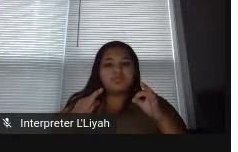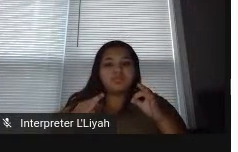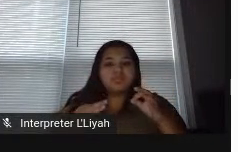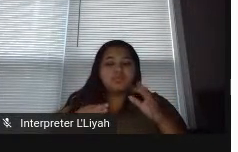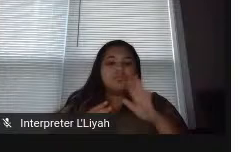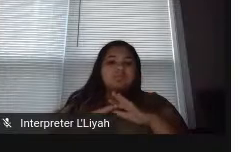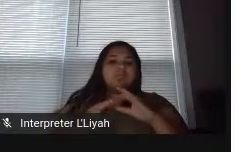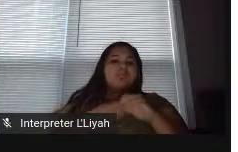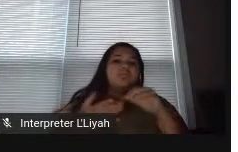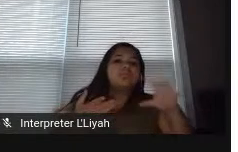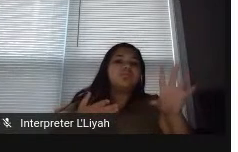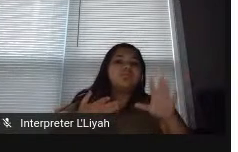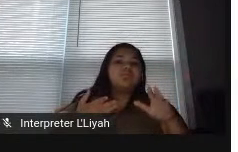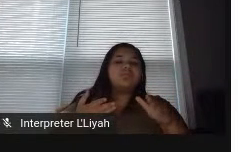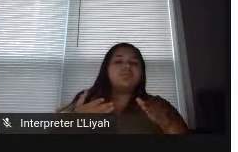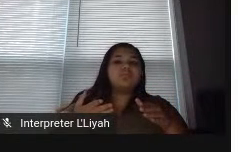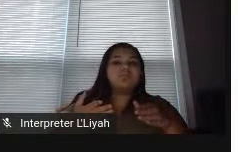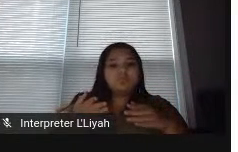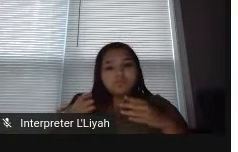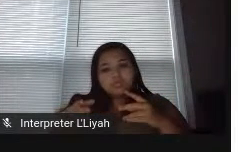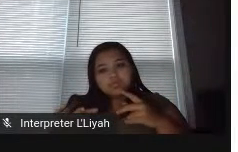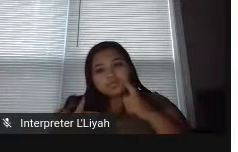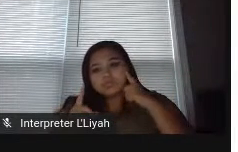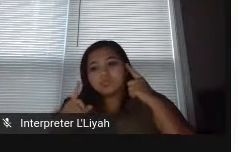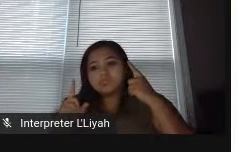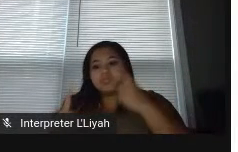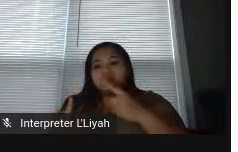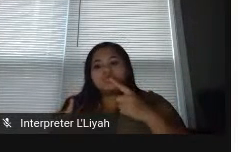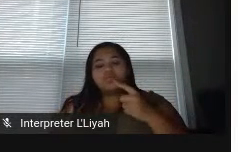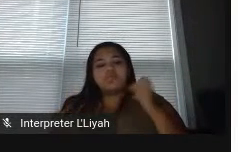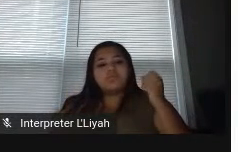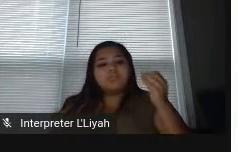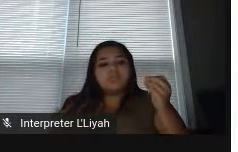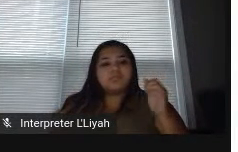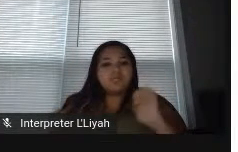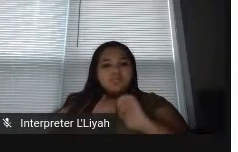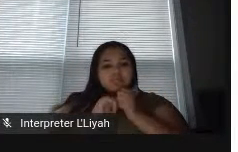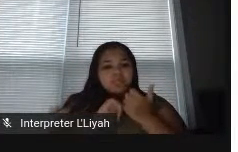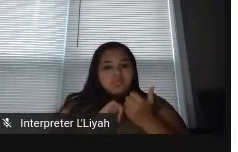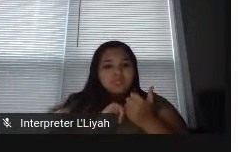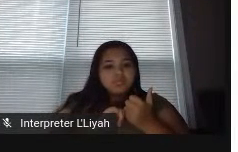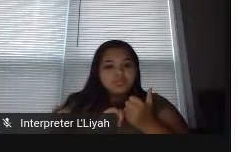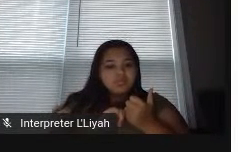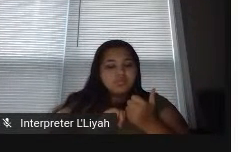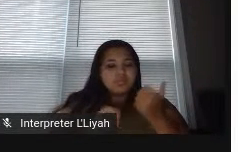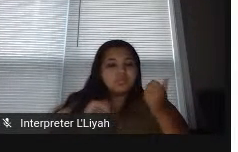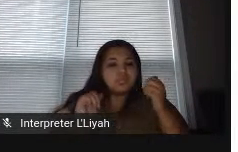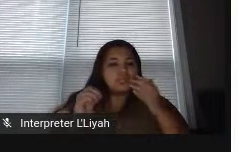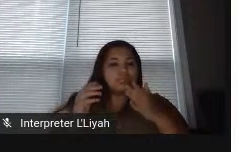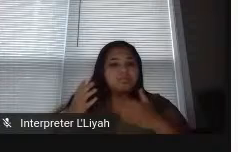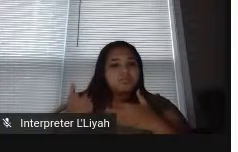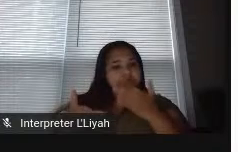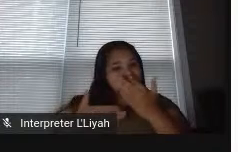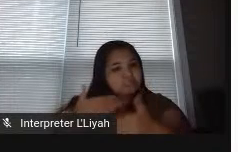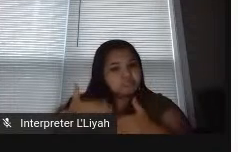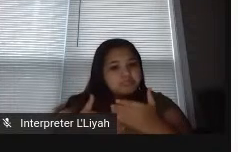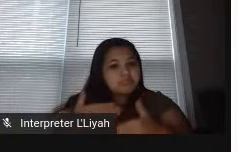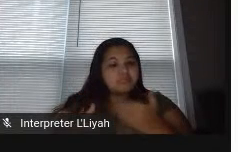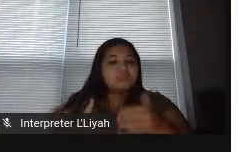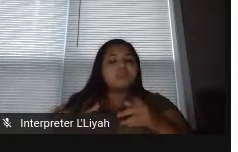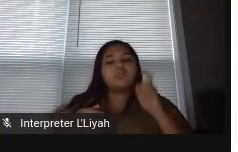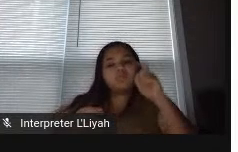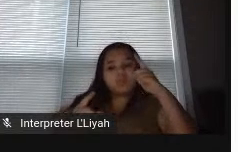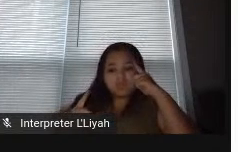the student's progress towards annual goals. So how are they progressing? Are they meeting the goals that was set